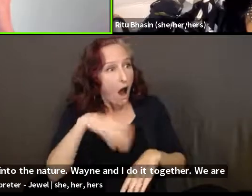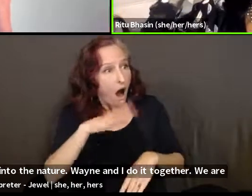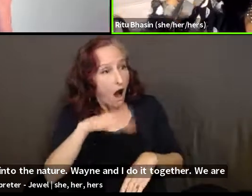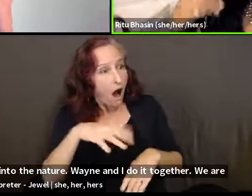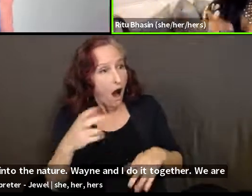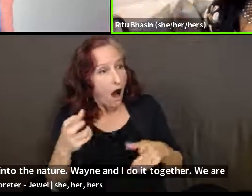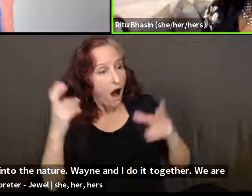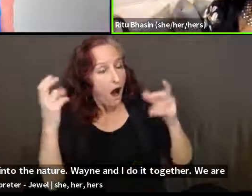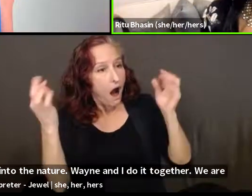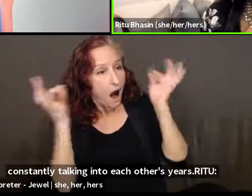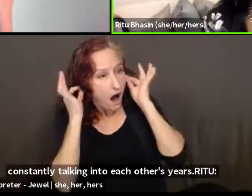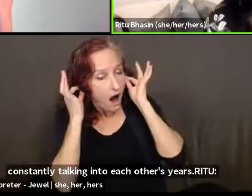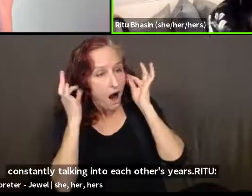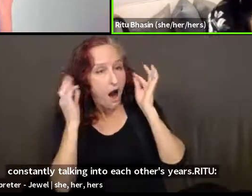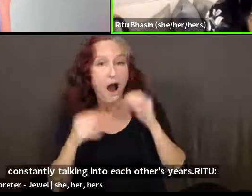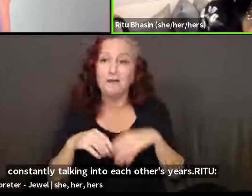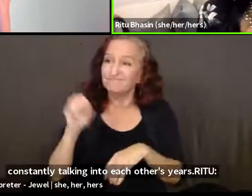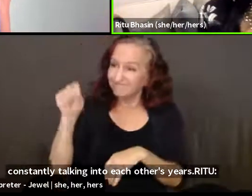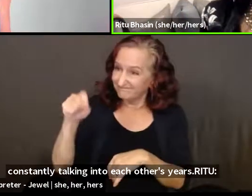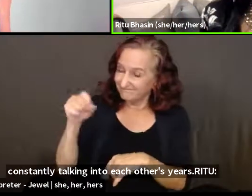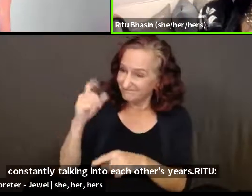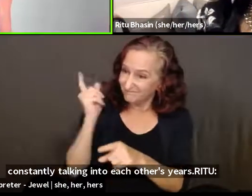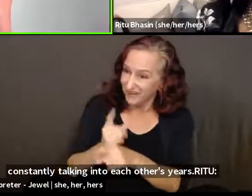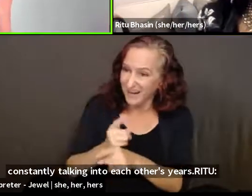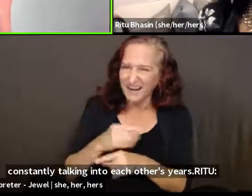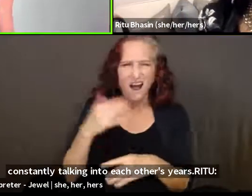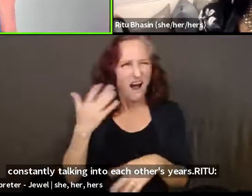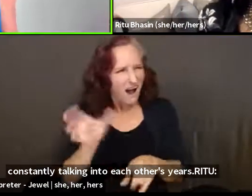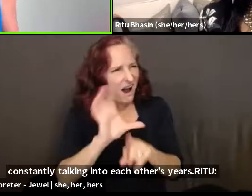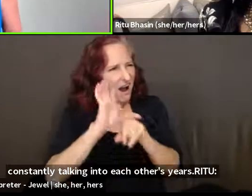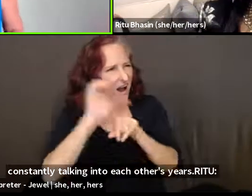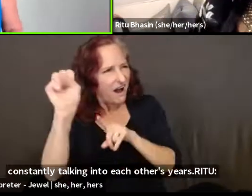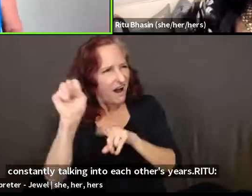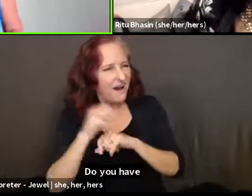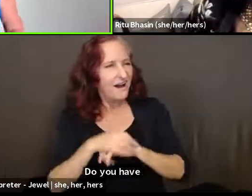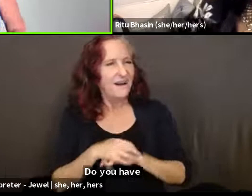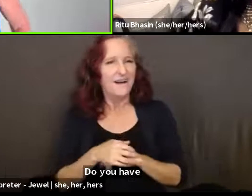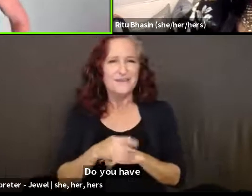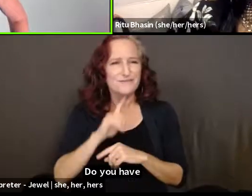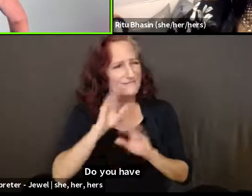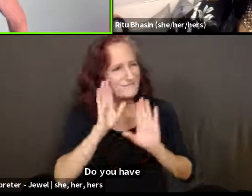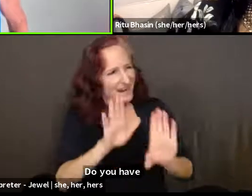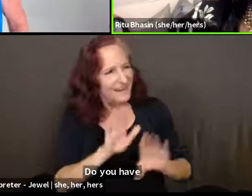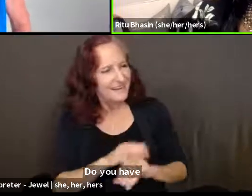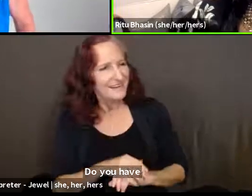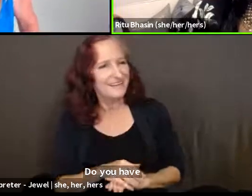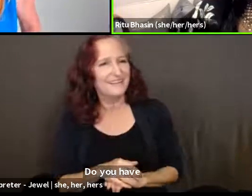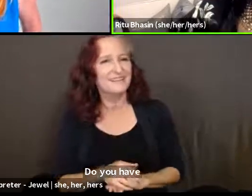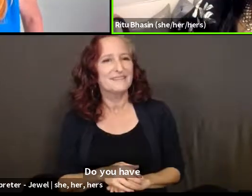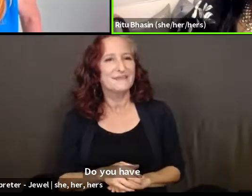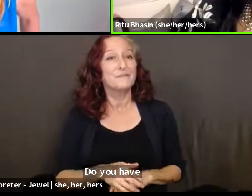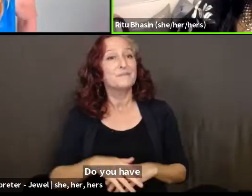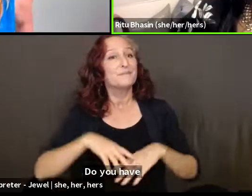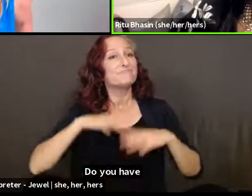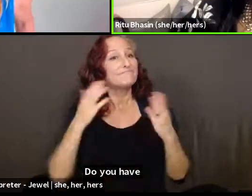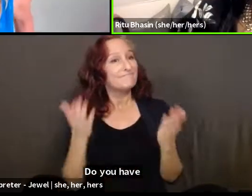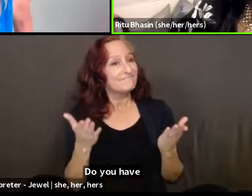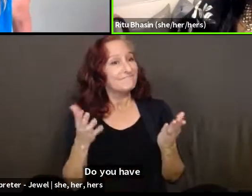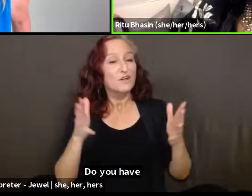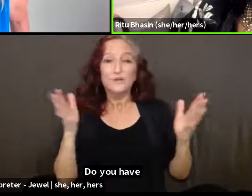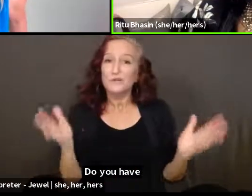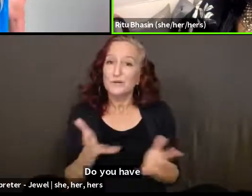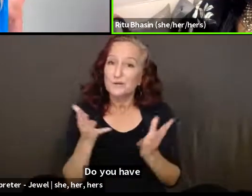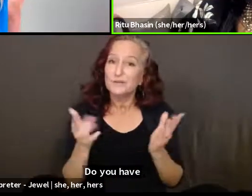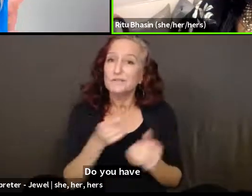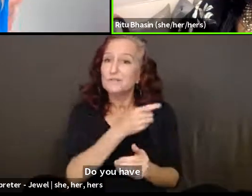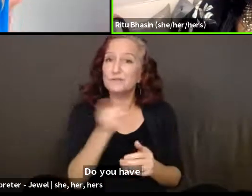headsets. That's amazing. Yeah. That's so great. Well, I encourage all of you again to